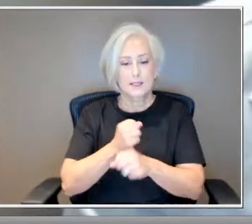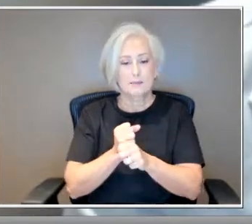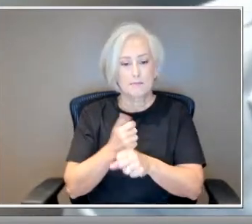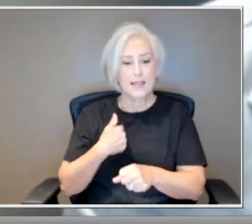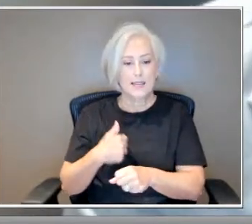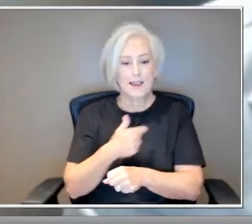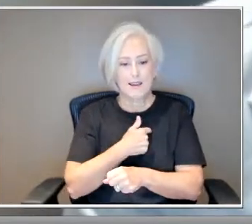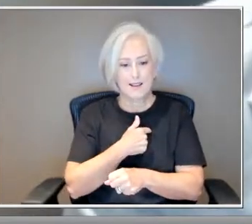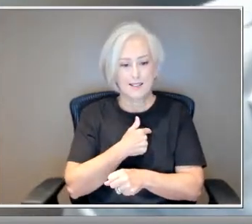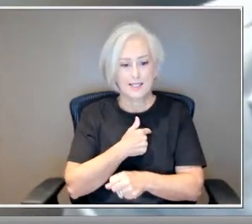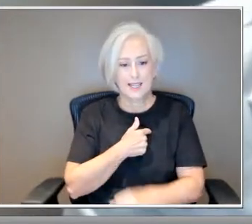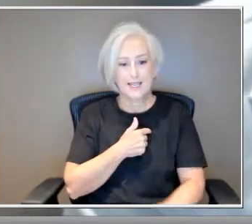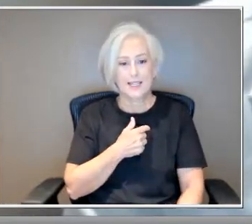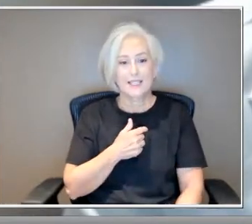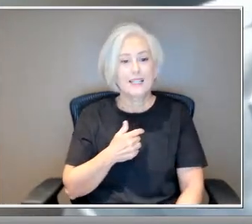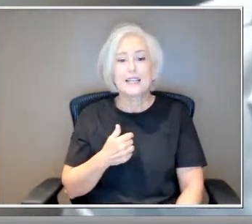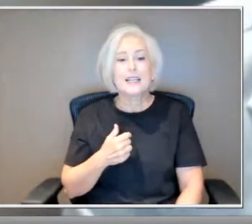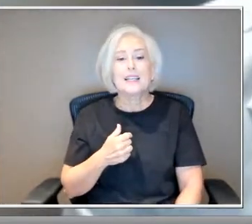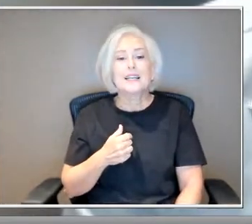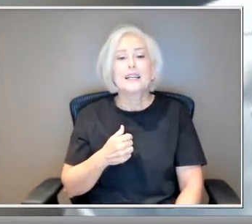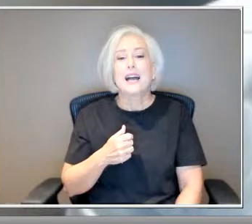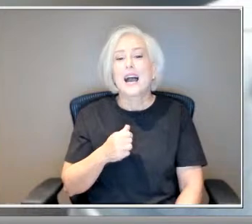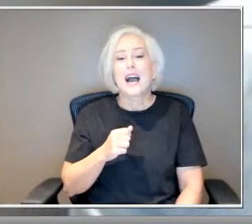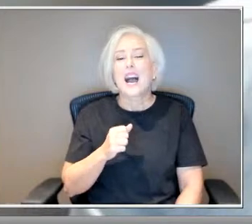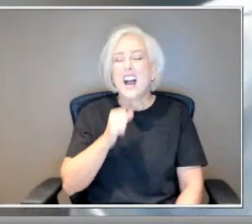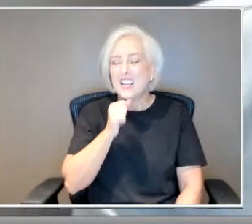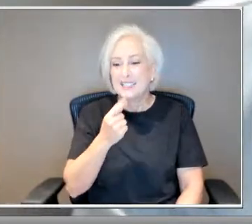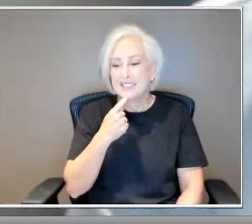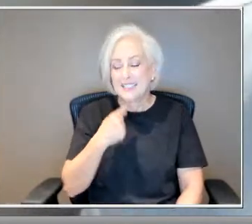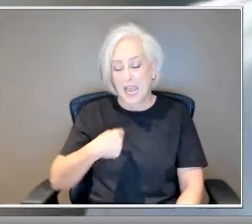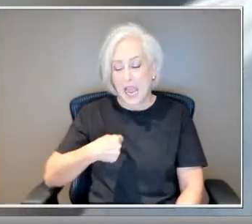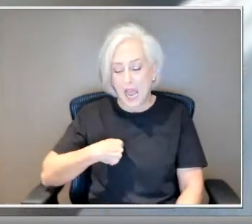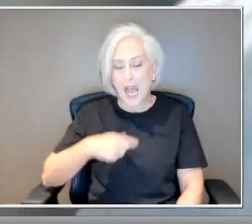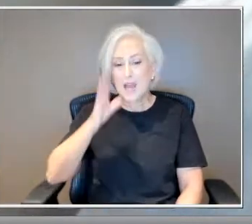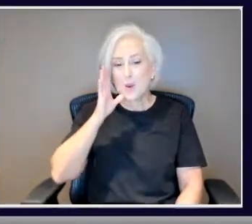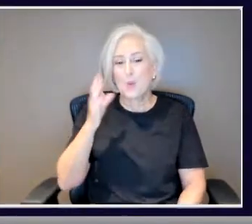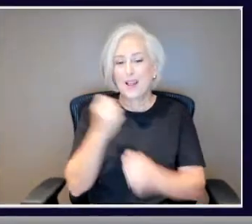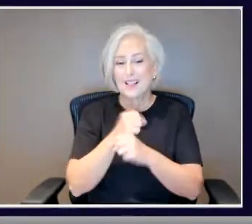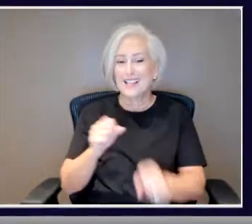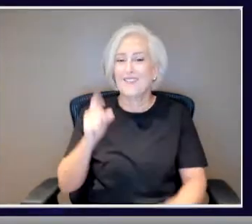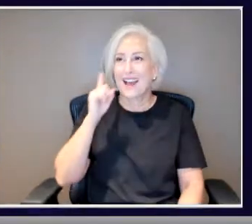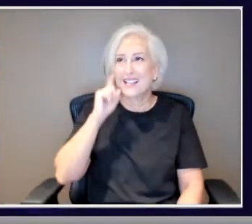didn't say I'm going to save your life. I said we as a team.